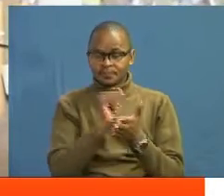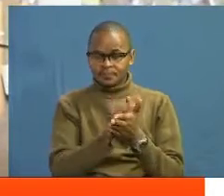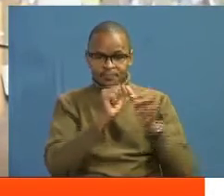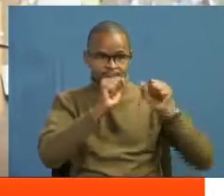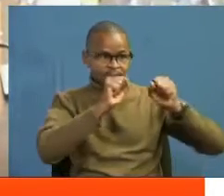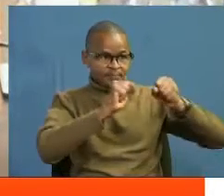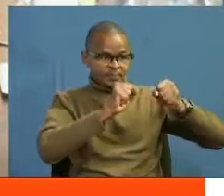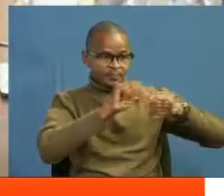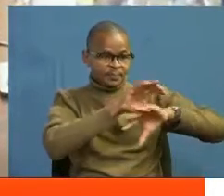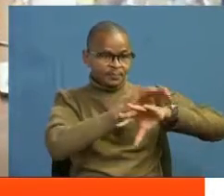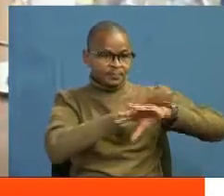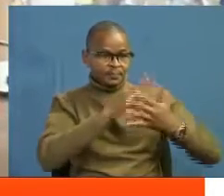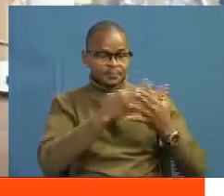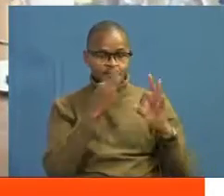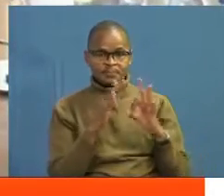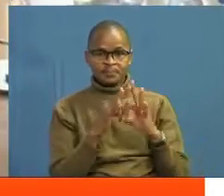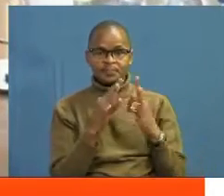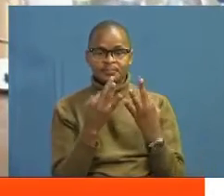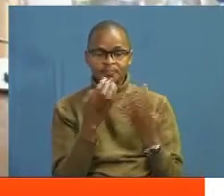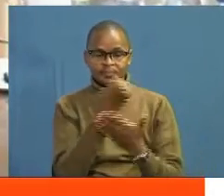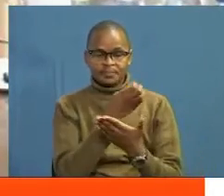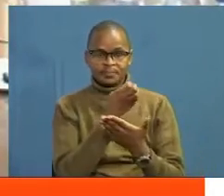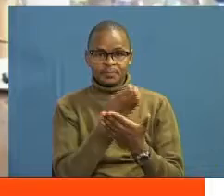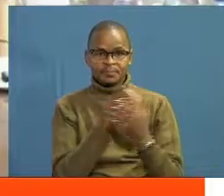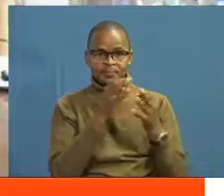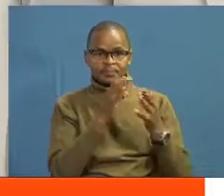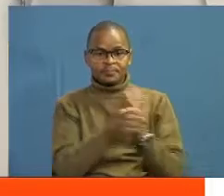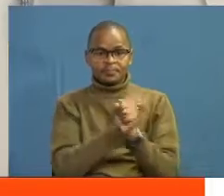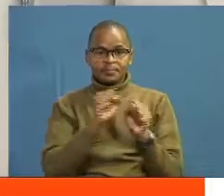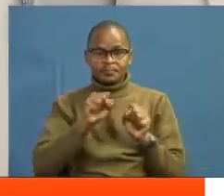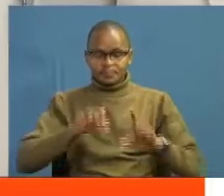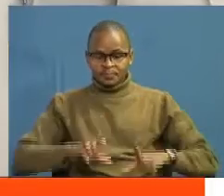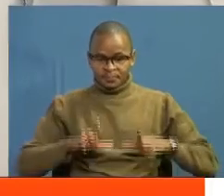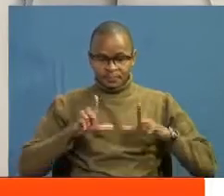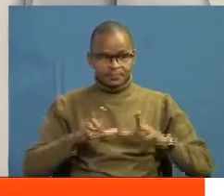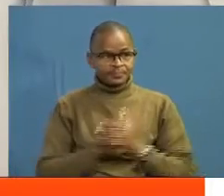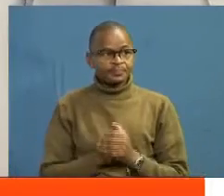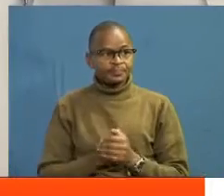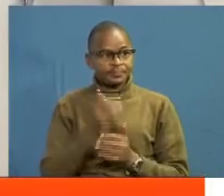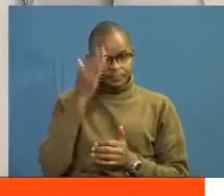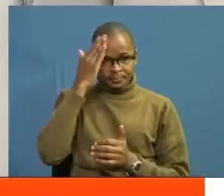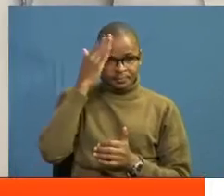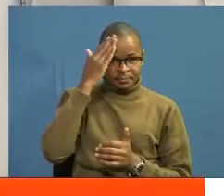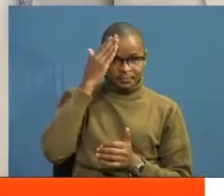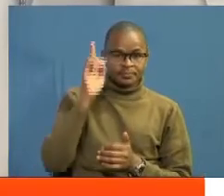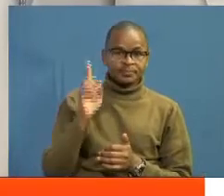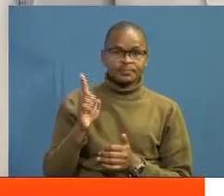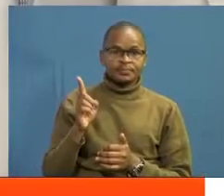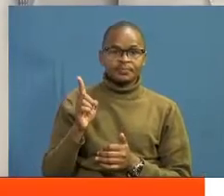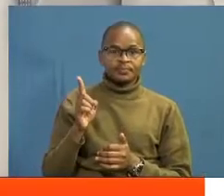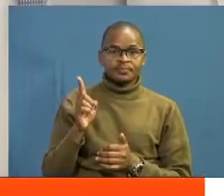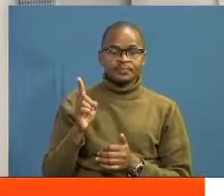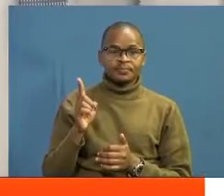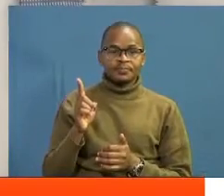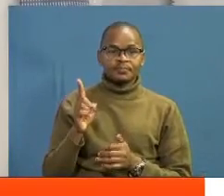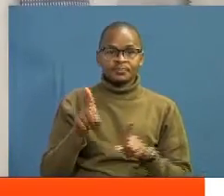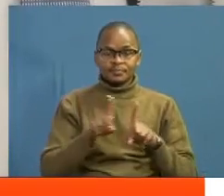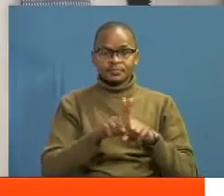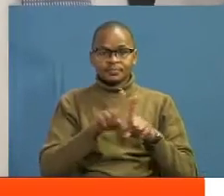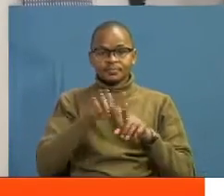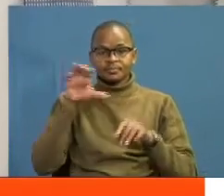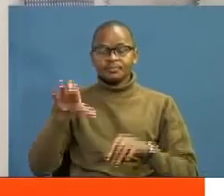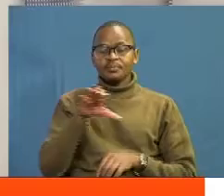able to raise their families and have economic sense in their lives. You are very familiar with the crèche at the